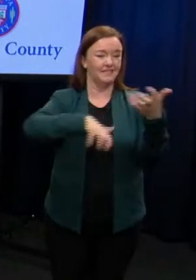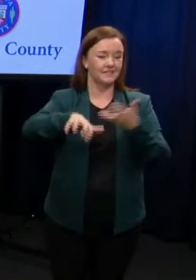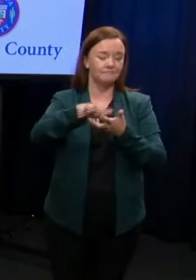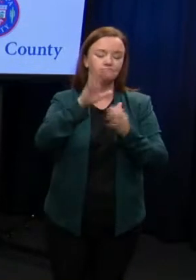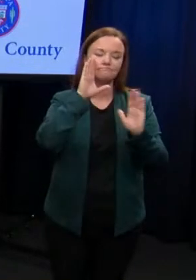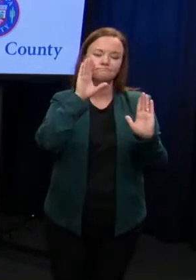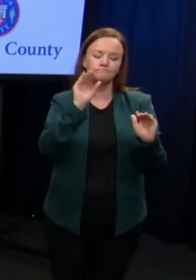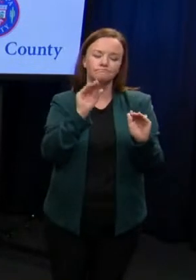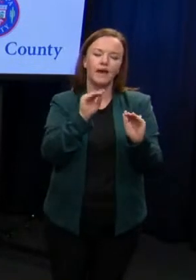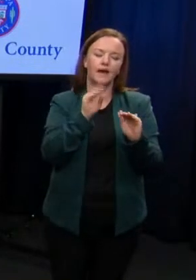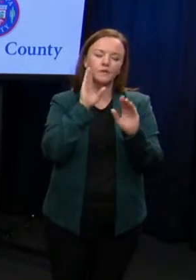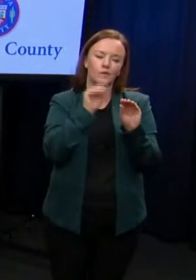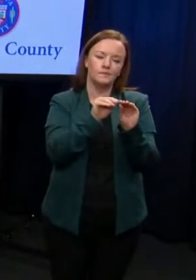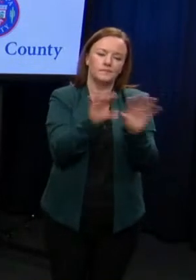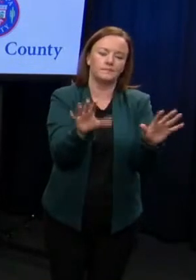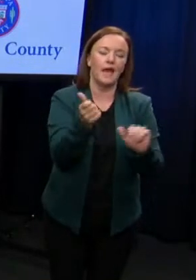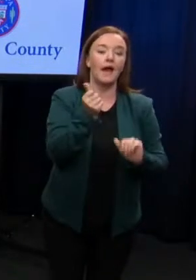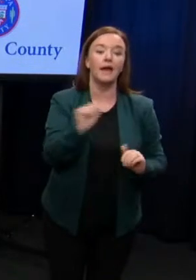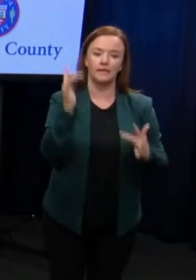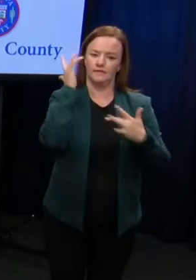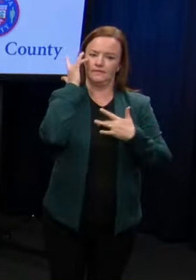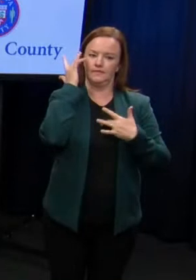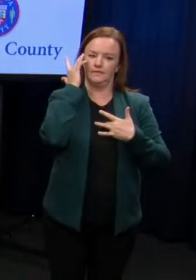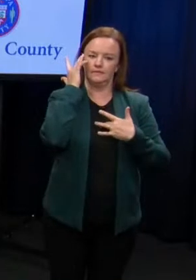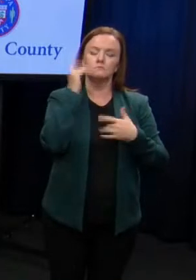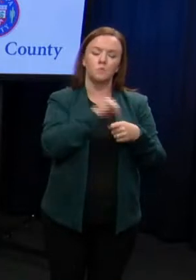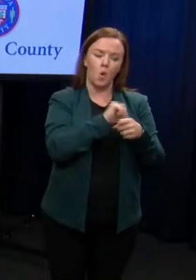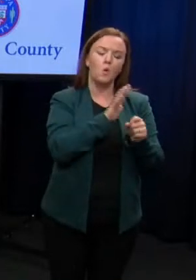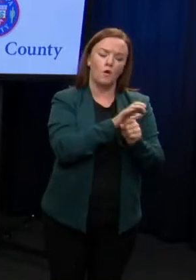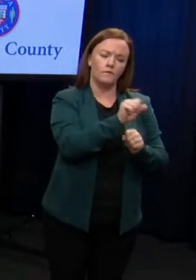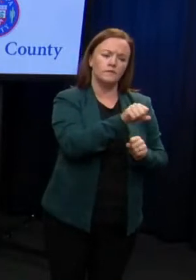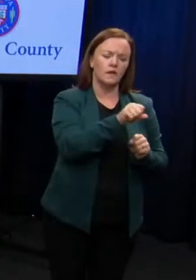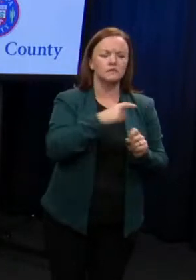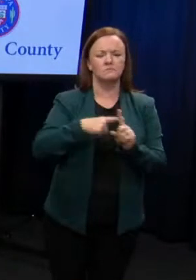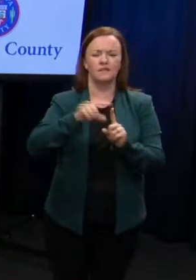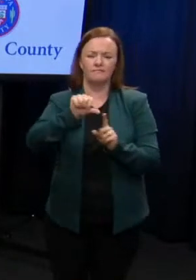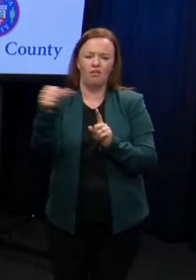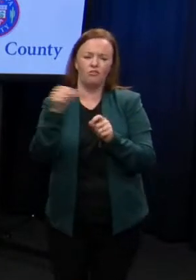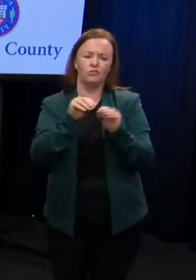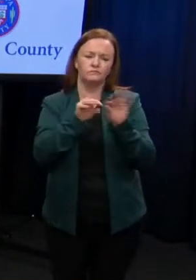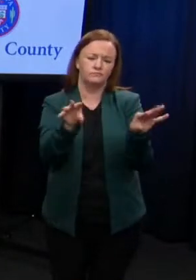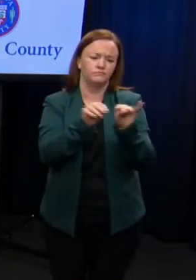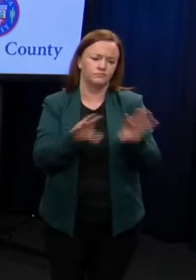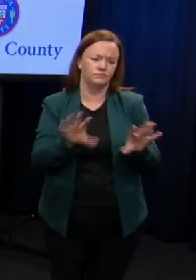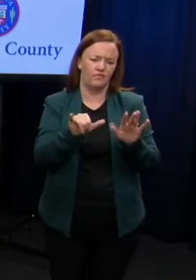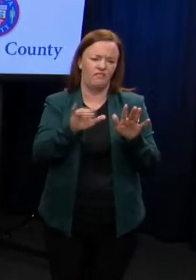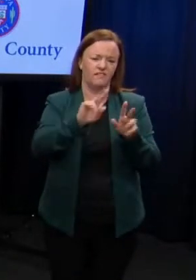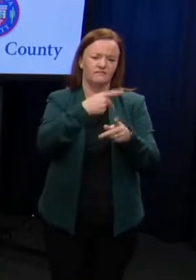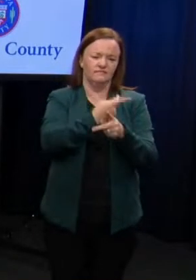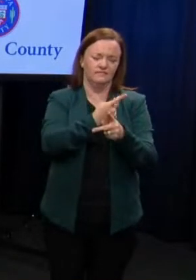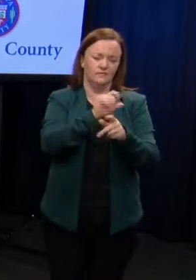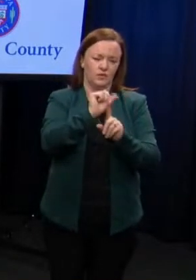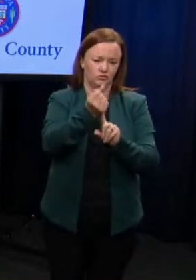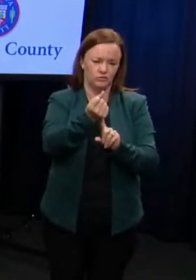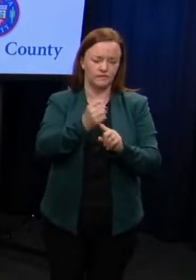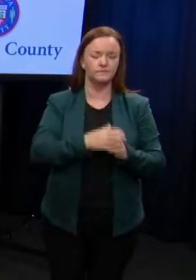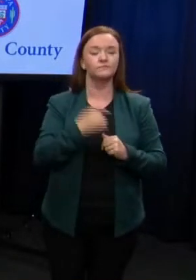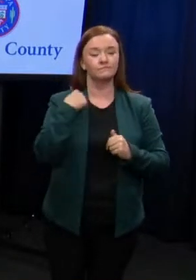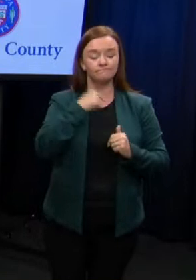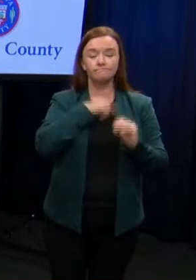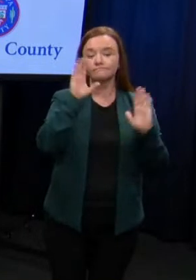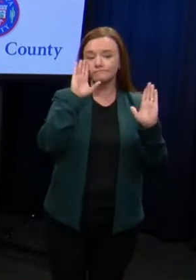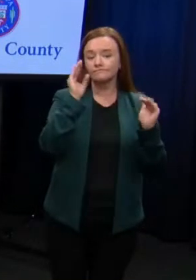increased transmission of any infectious disease, including COVID. So we do anticipate that we will see